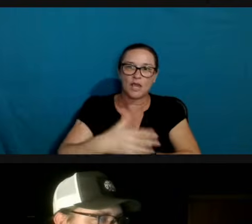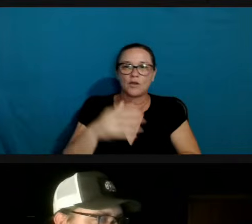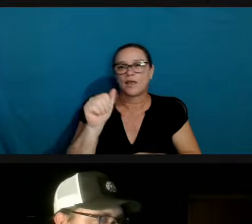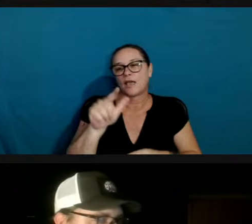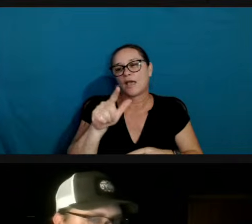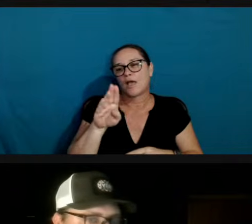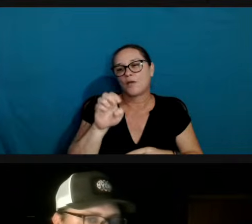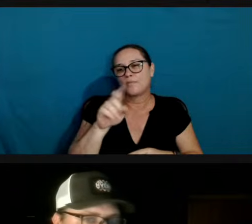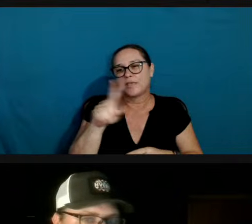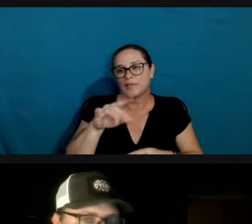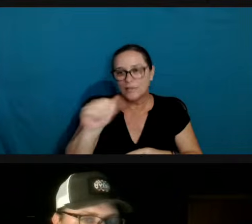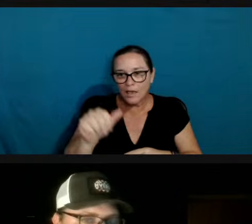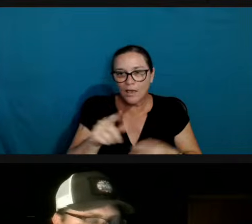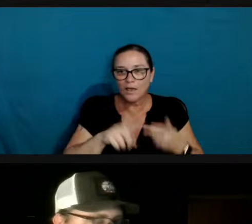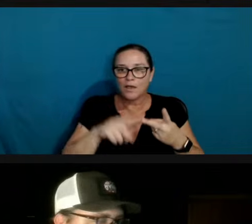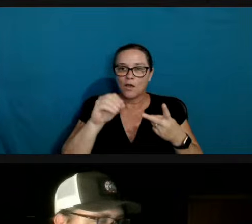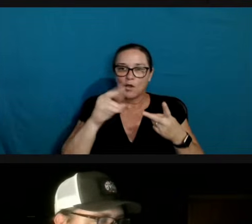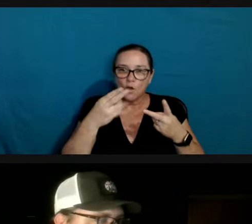albesias,